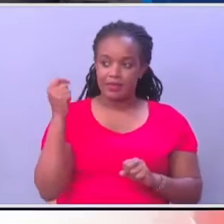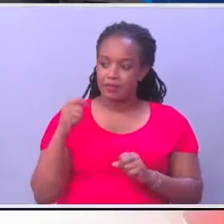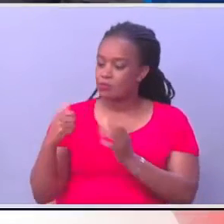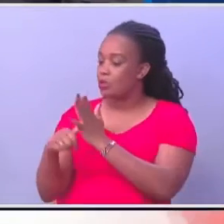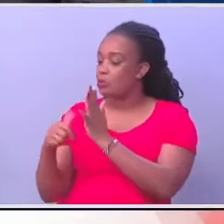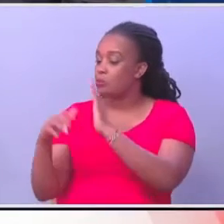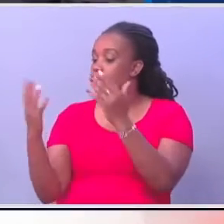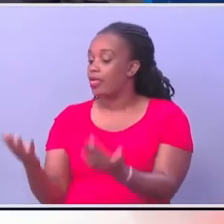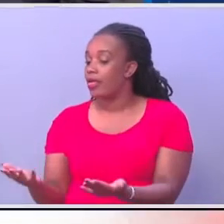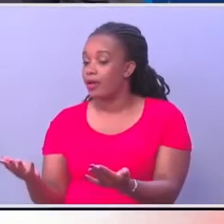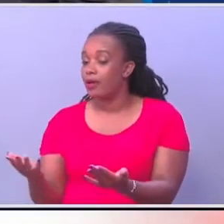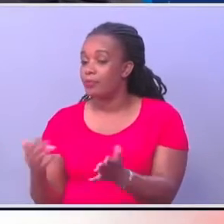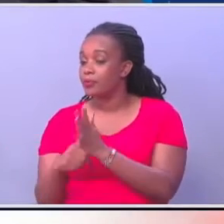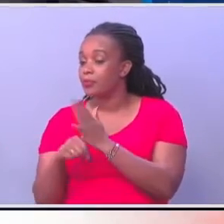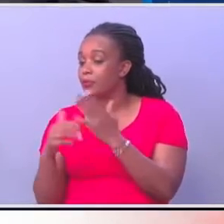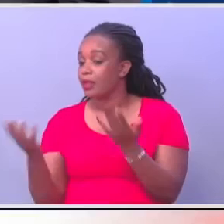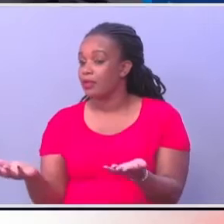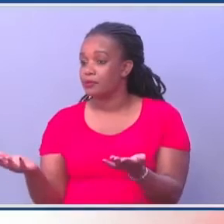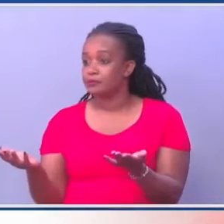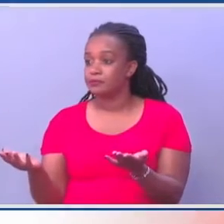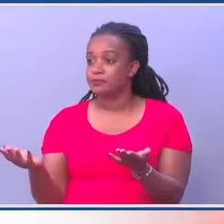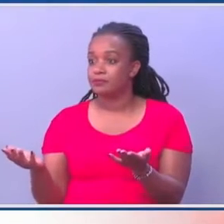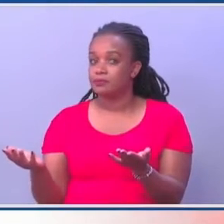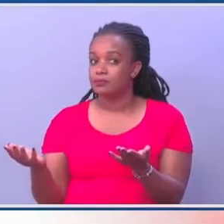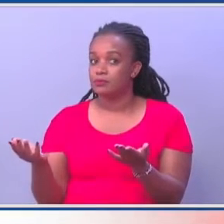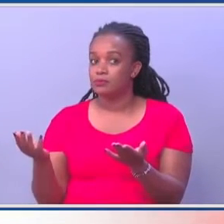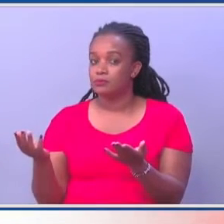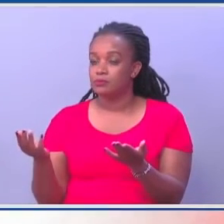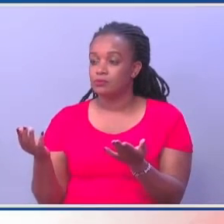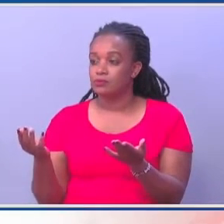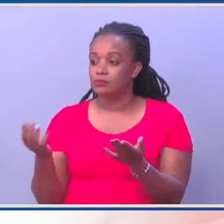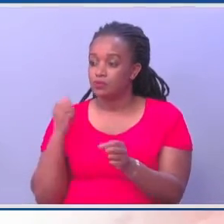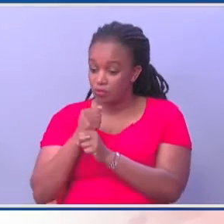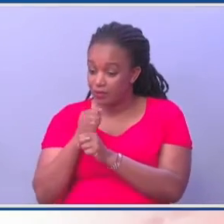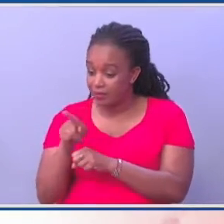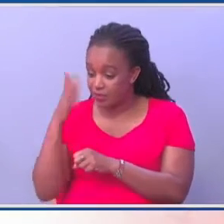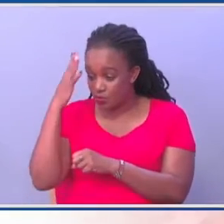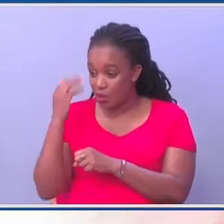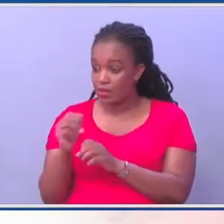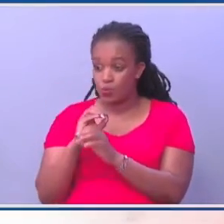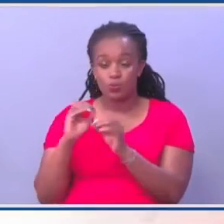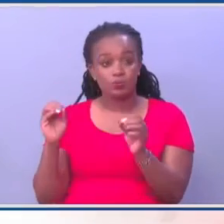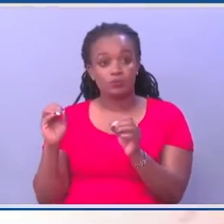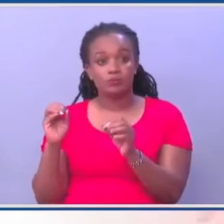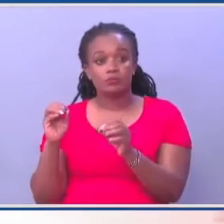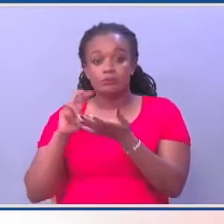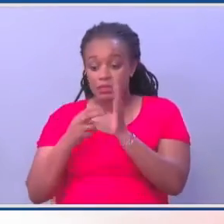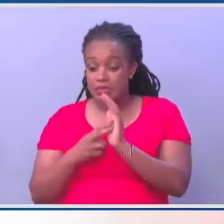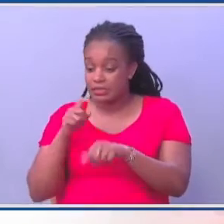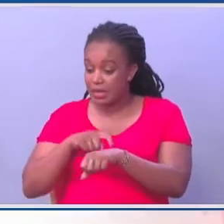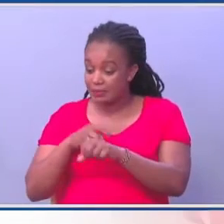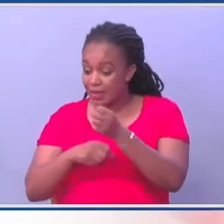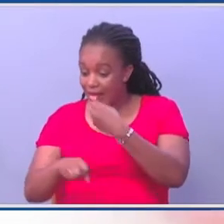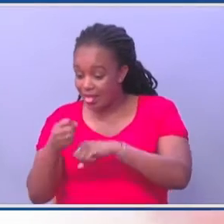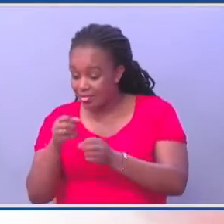problem with that? Wetangula did it on Combo. So why shouldn't we do it? Why is it? Because does it mean when he does it, it's